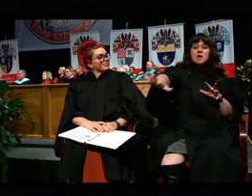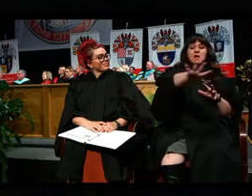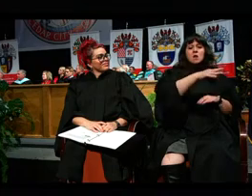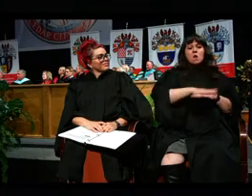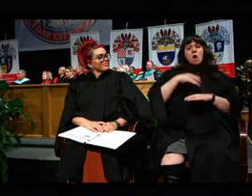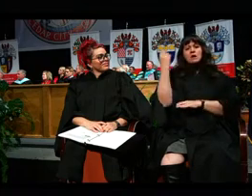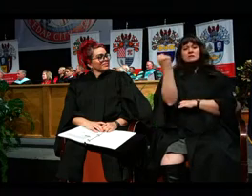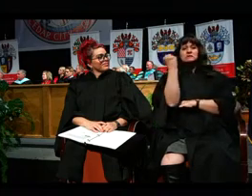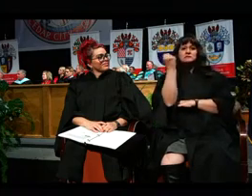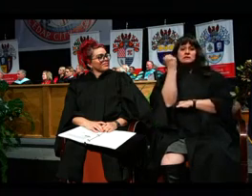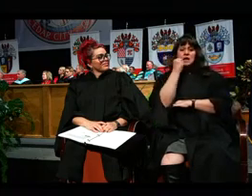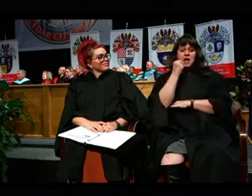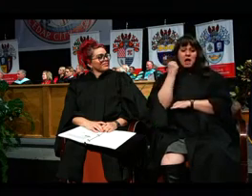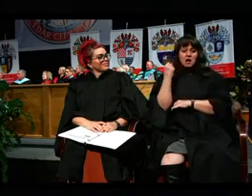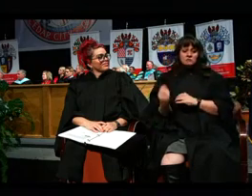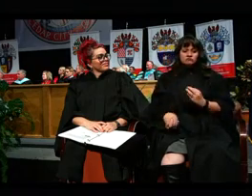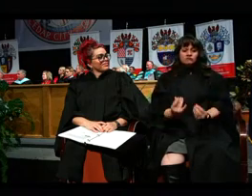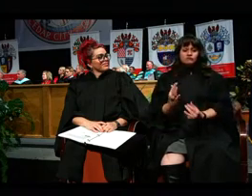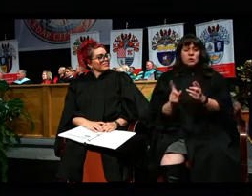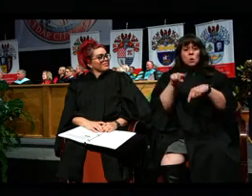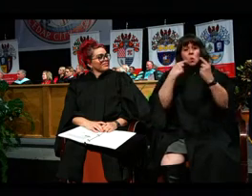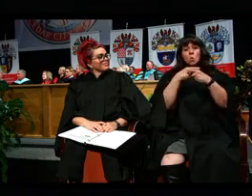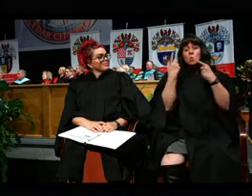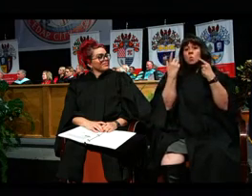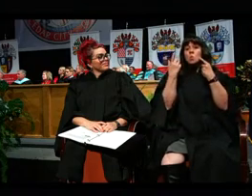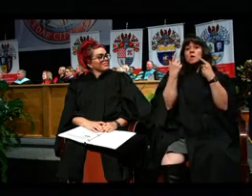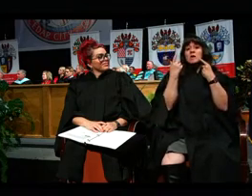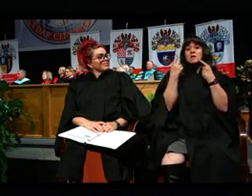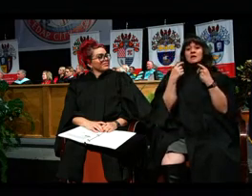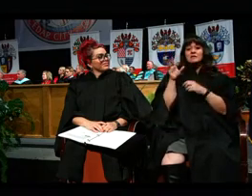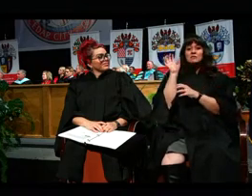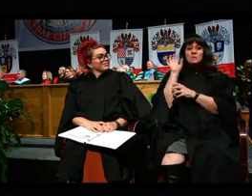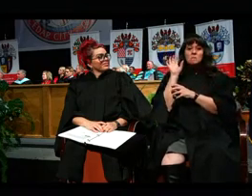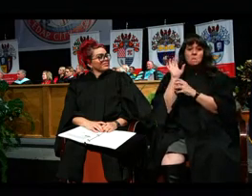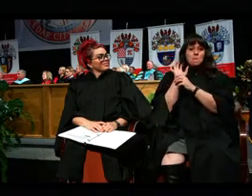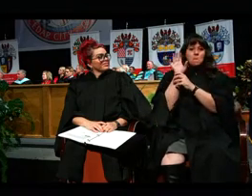Saturday after the ball game fandango.